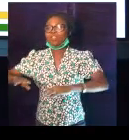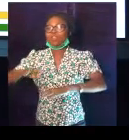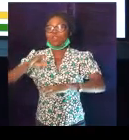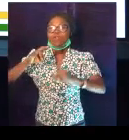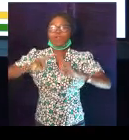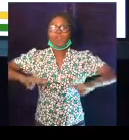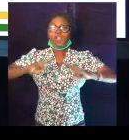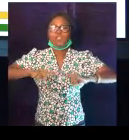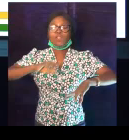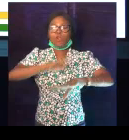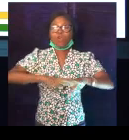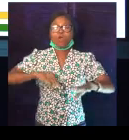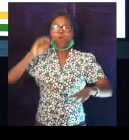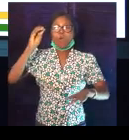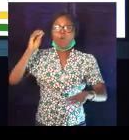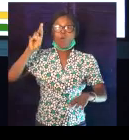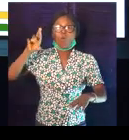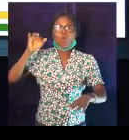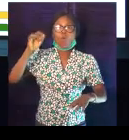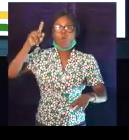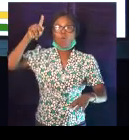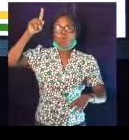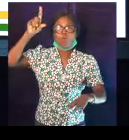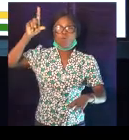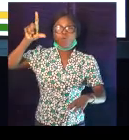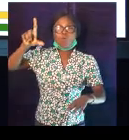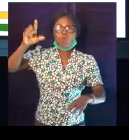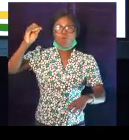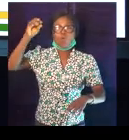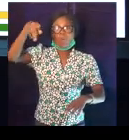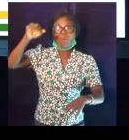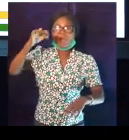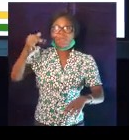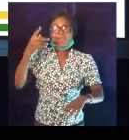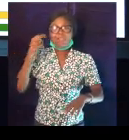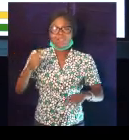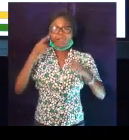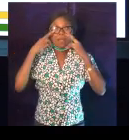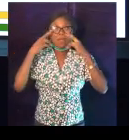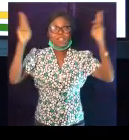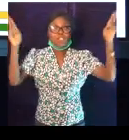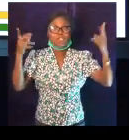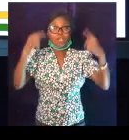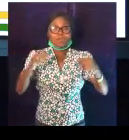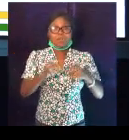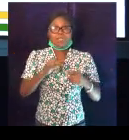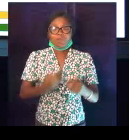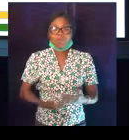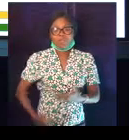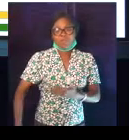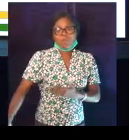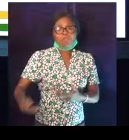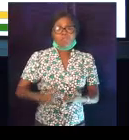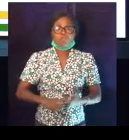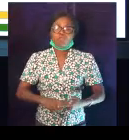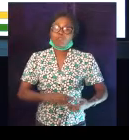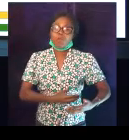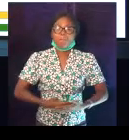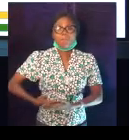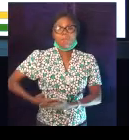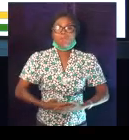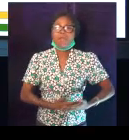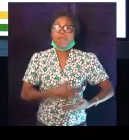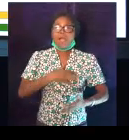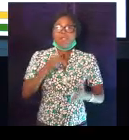Orilope. Which village? Orilope. There, a revelation came that they will give birth to a baby. And